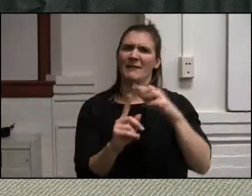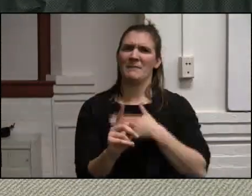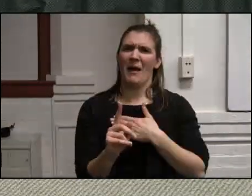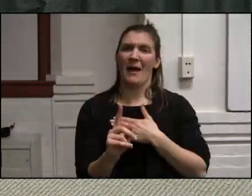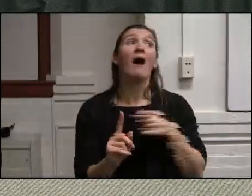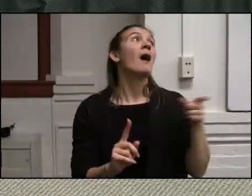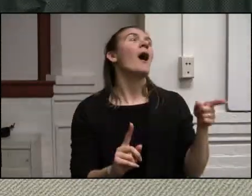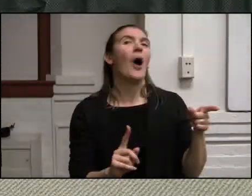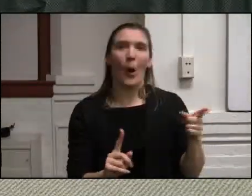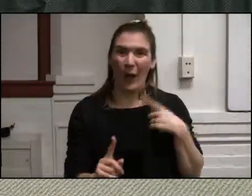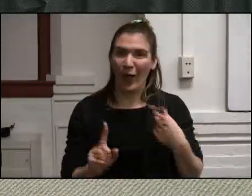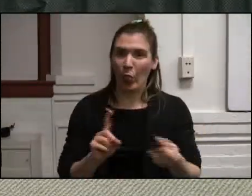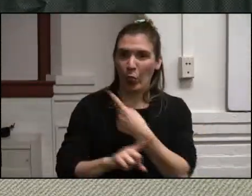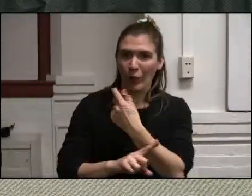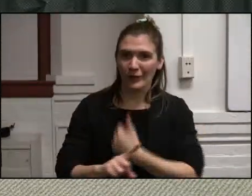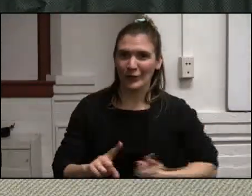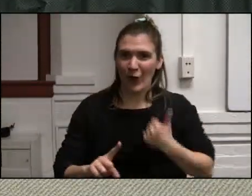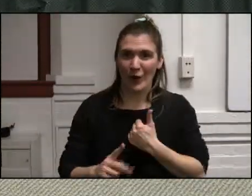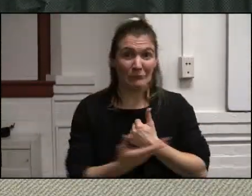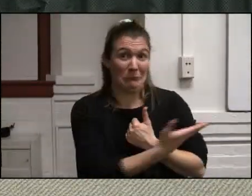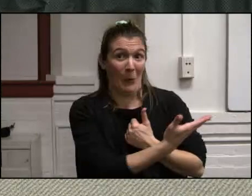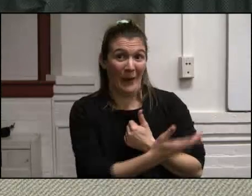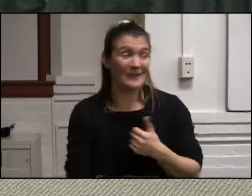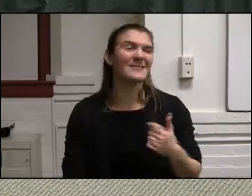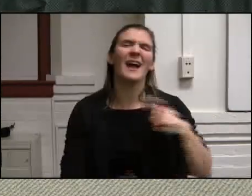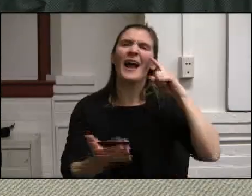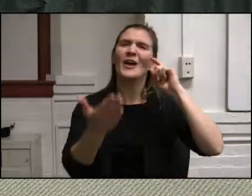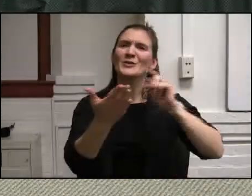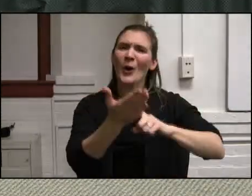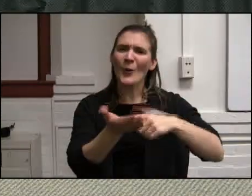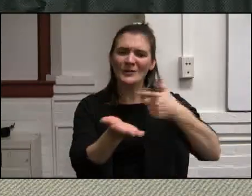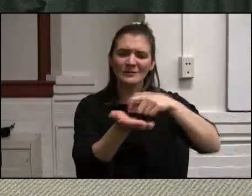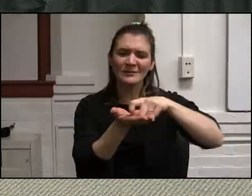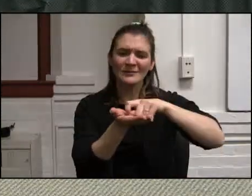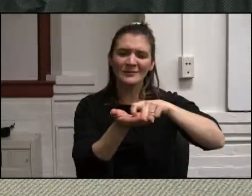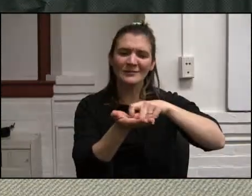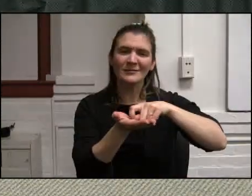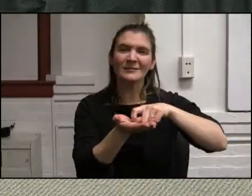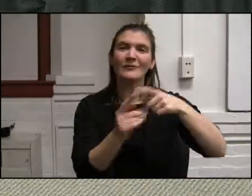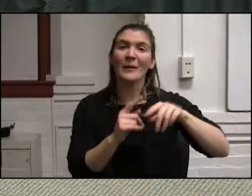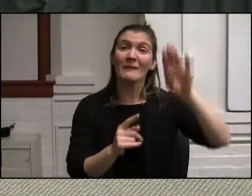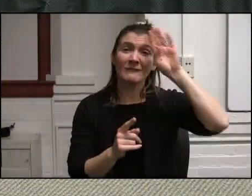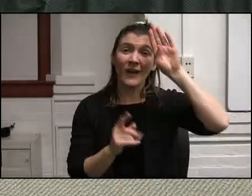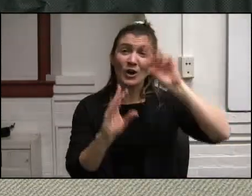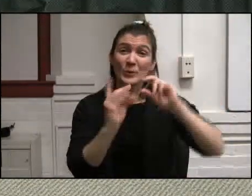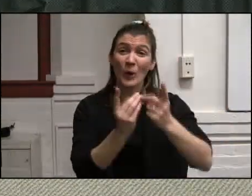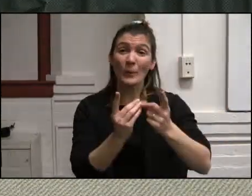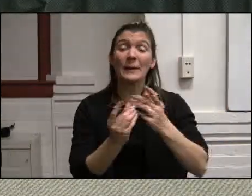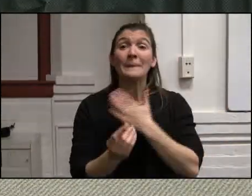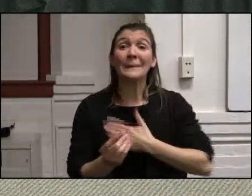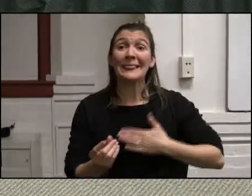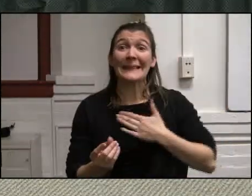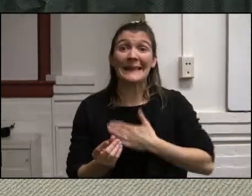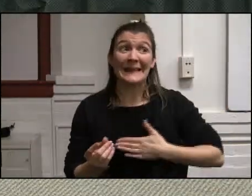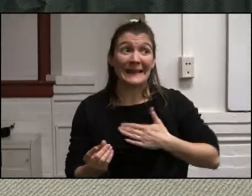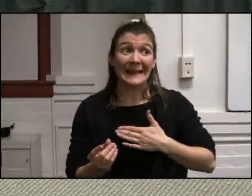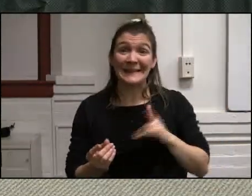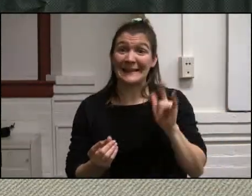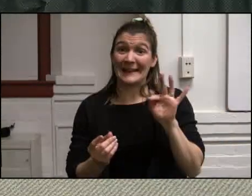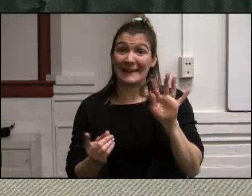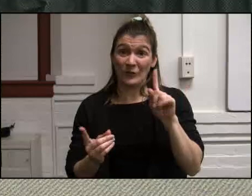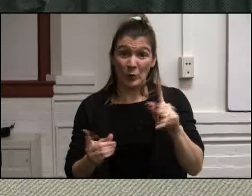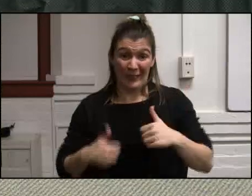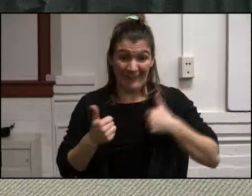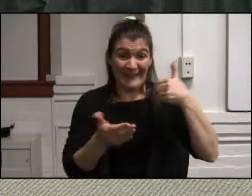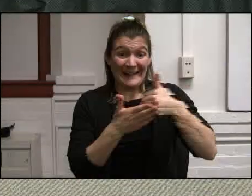Oh. breaking protocol here, but Oh, no. I did see a note from our fire department that they would like everybody, if you are near